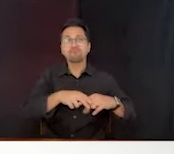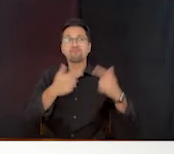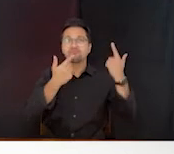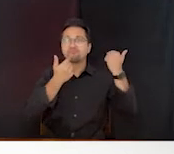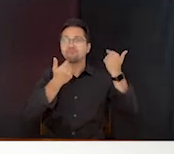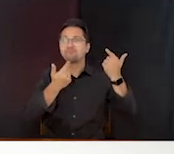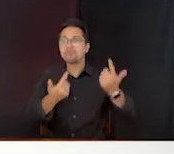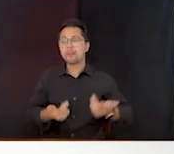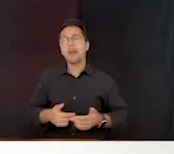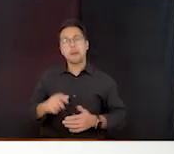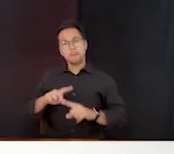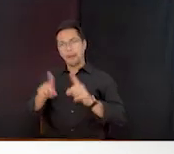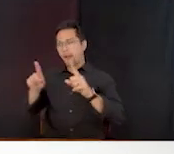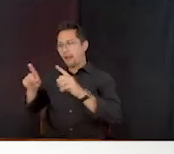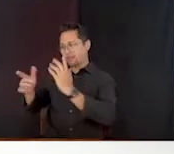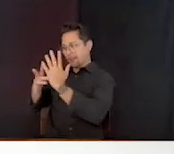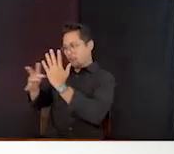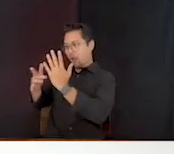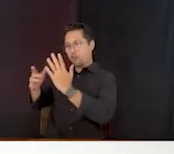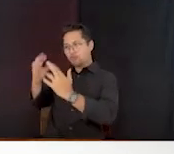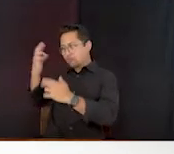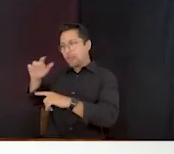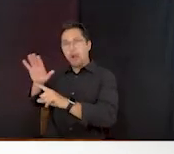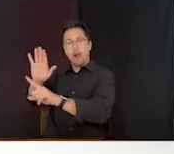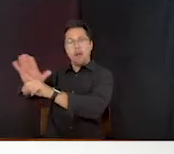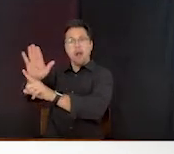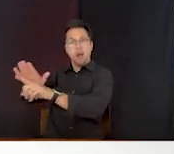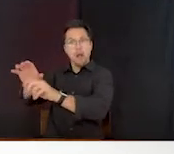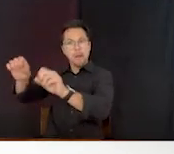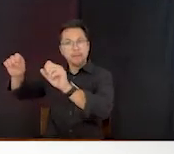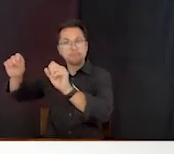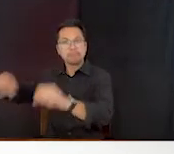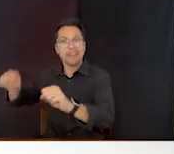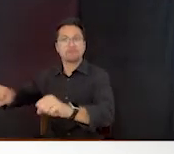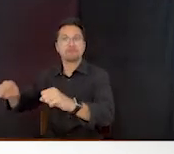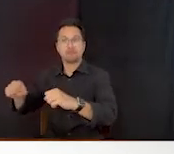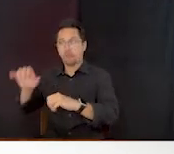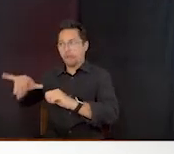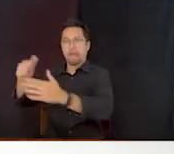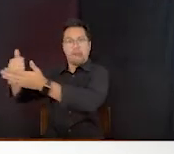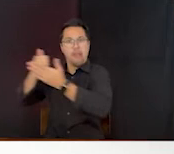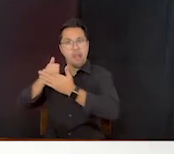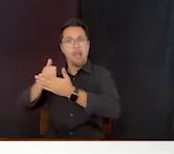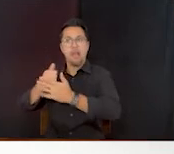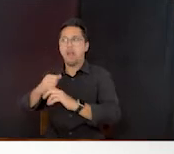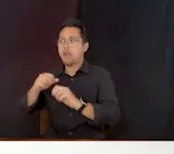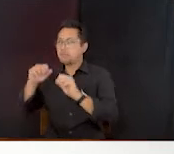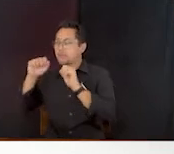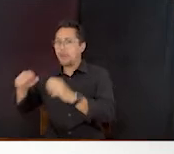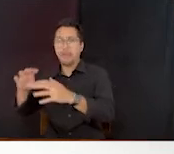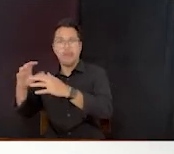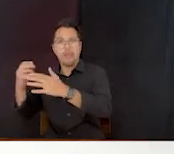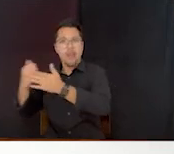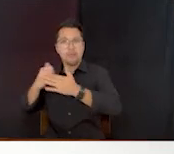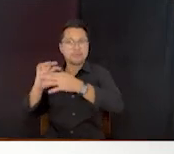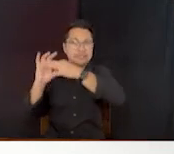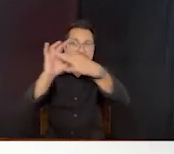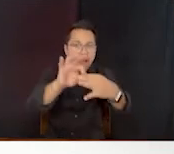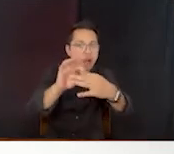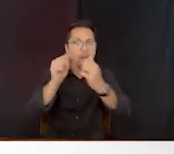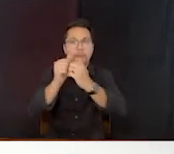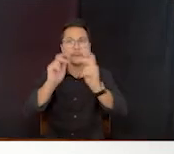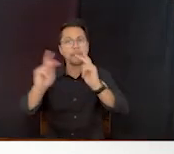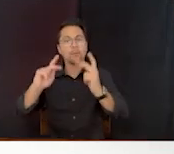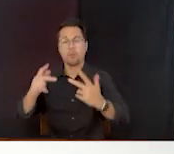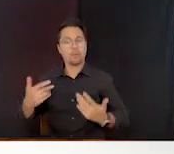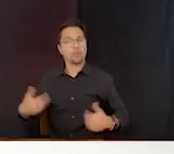about the potential of technology and what we can do with that, how that can help us in our lives and how connected we are. I mean, I don't think